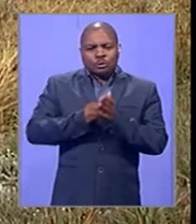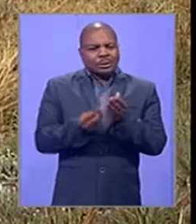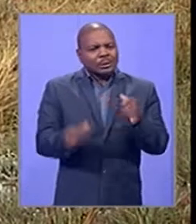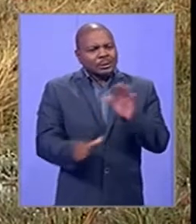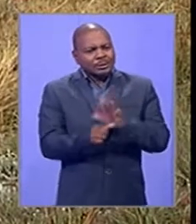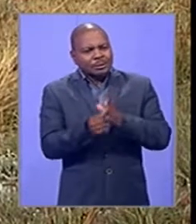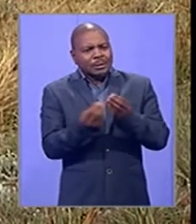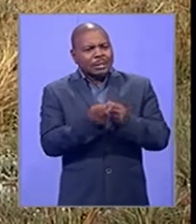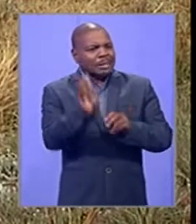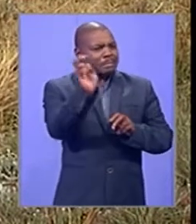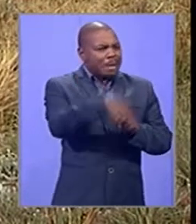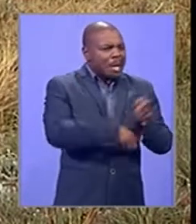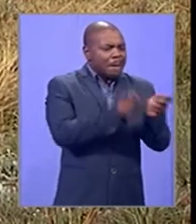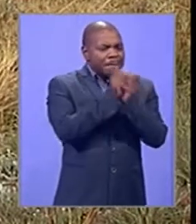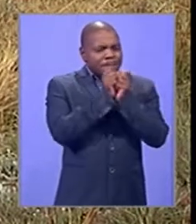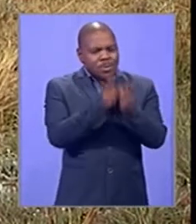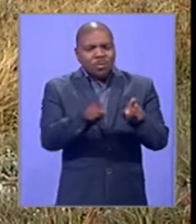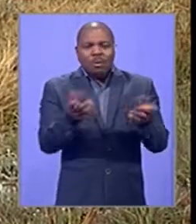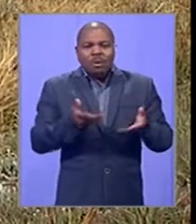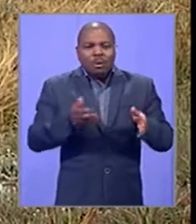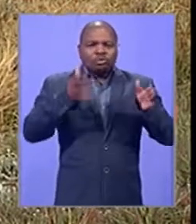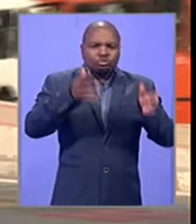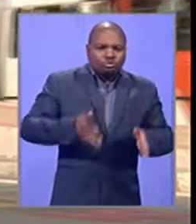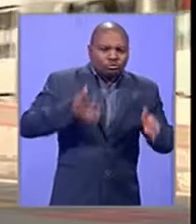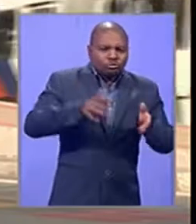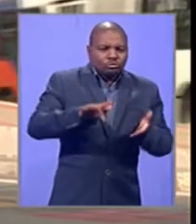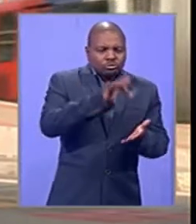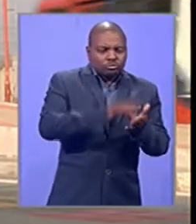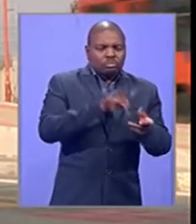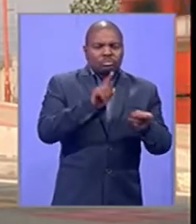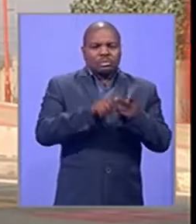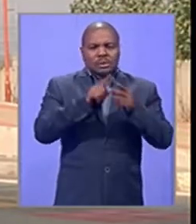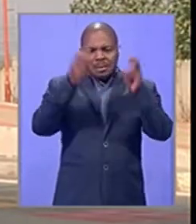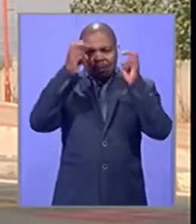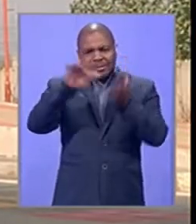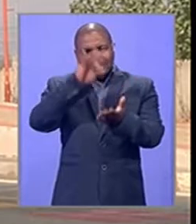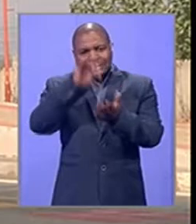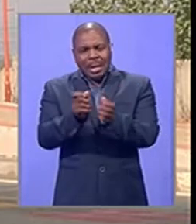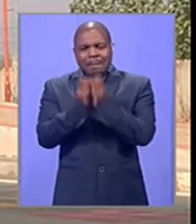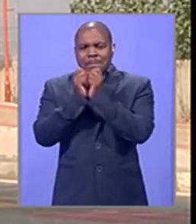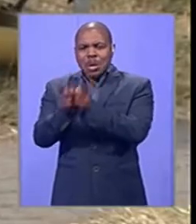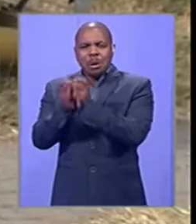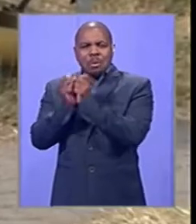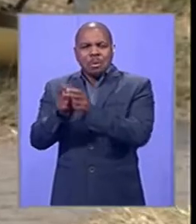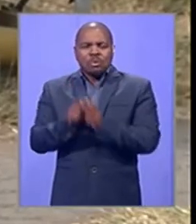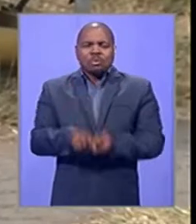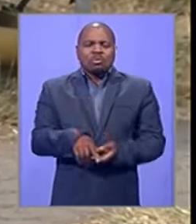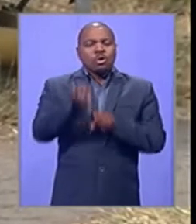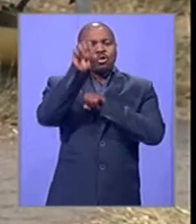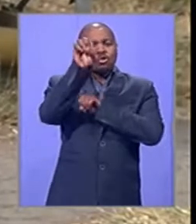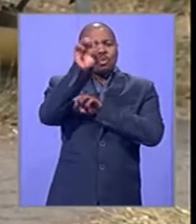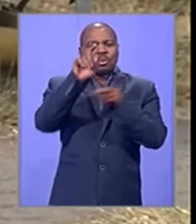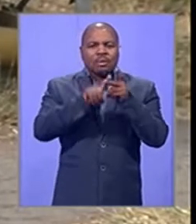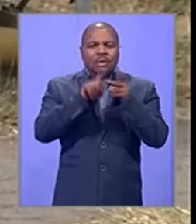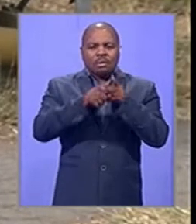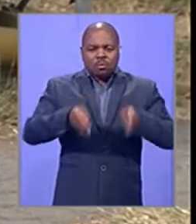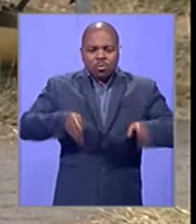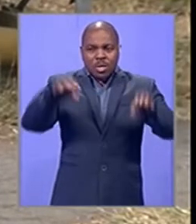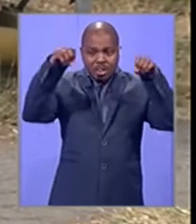swana le diteišene tša ditimela le mafelo a boemapese diroboto le dipala tša mabone a mebileng